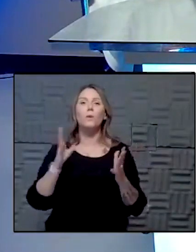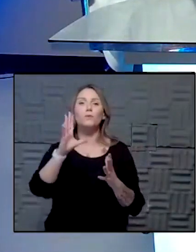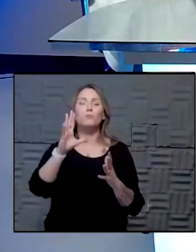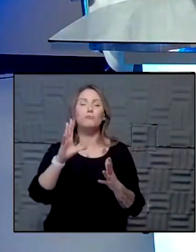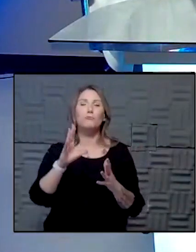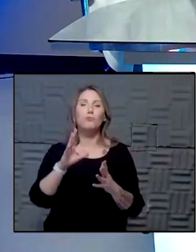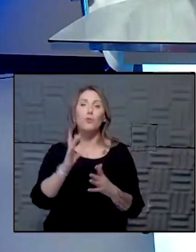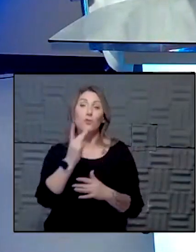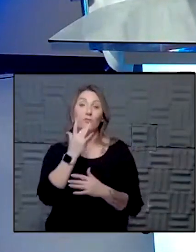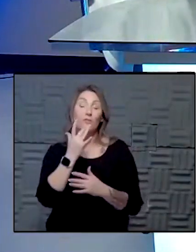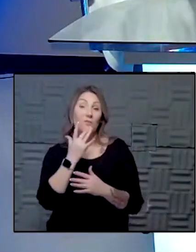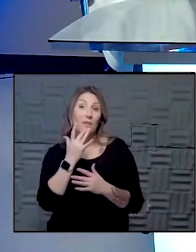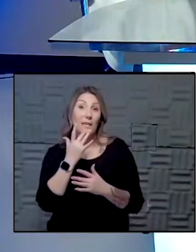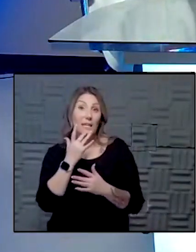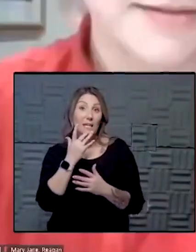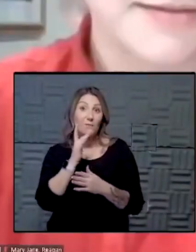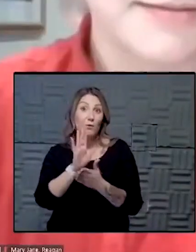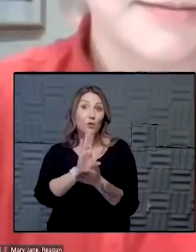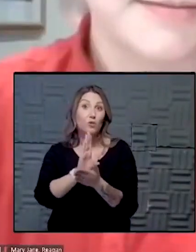show? Is it Star Trek?